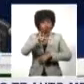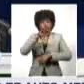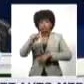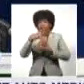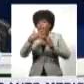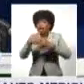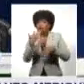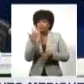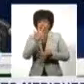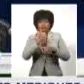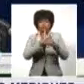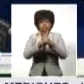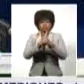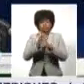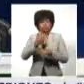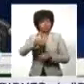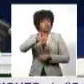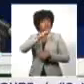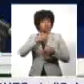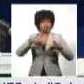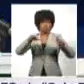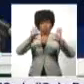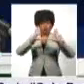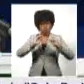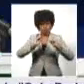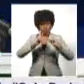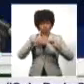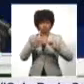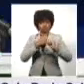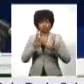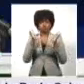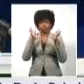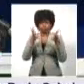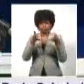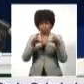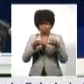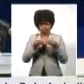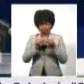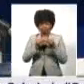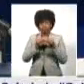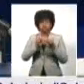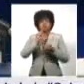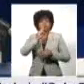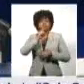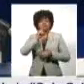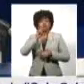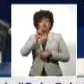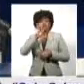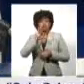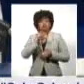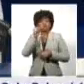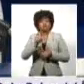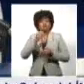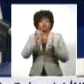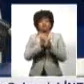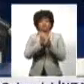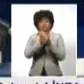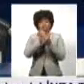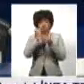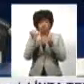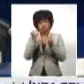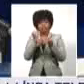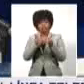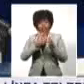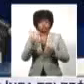the virus. And then we continue investigating to see if we can actually trace back the source of the contagion. Last night, we made a